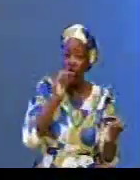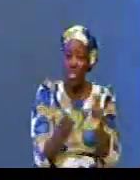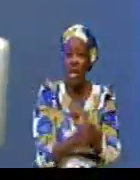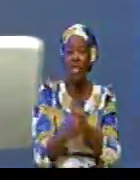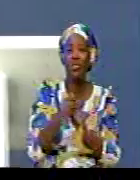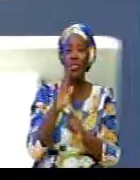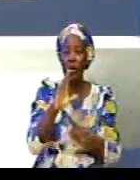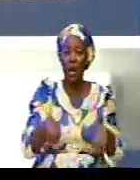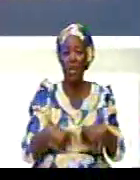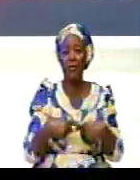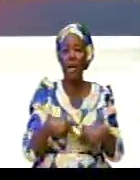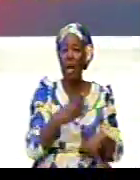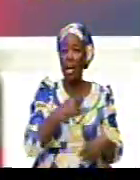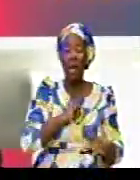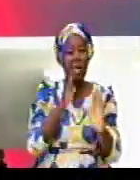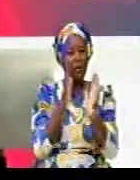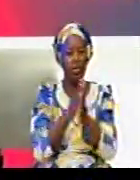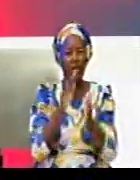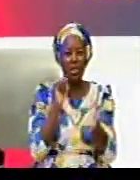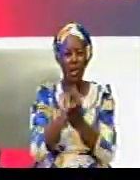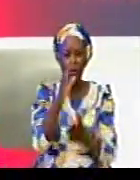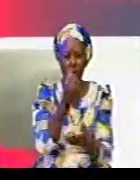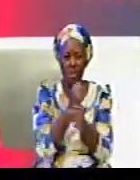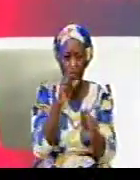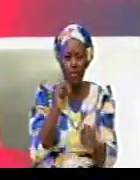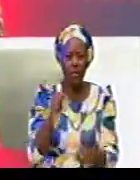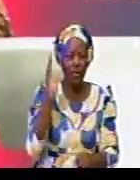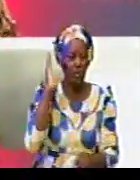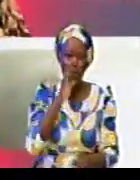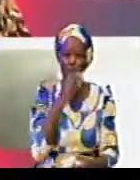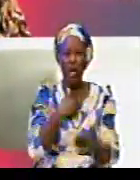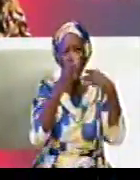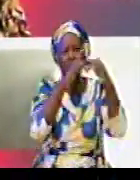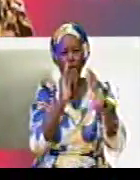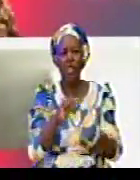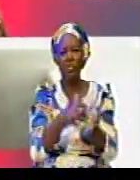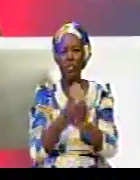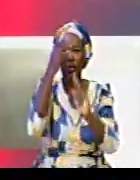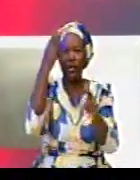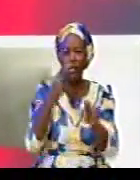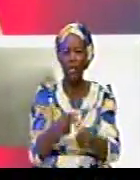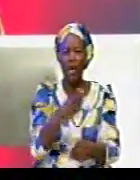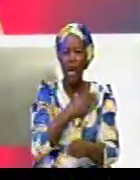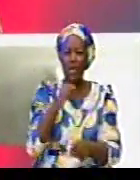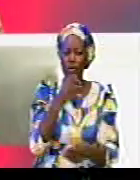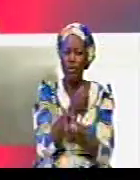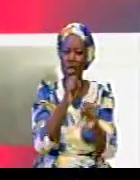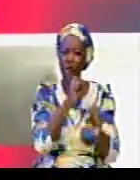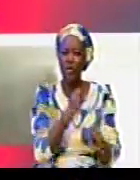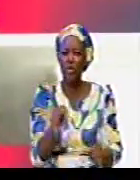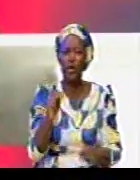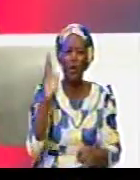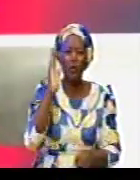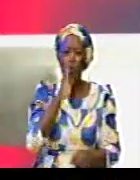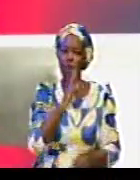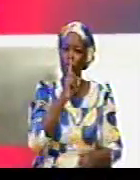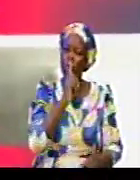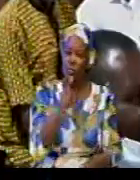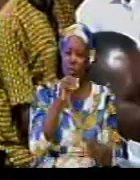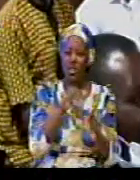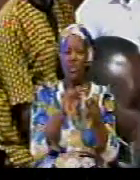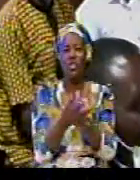with transformation. It comes with a change of life. And I pray your salvation will be